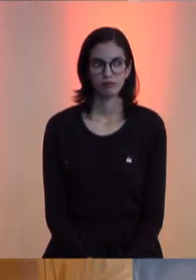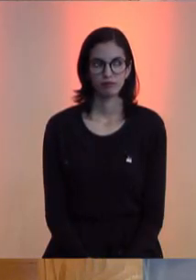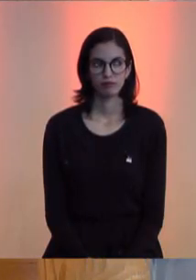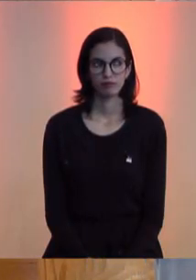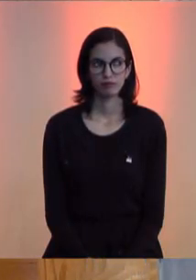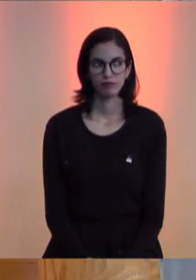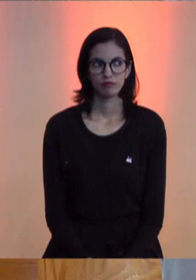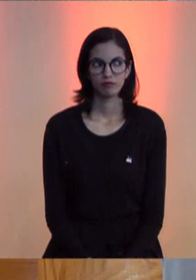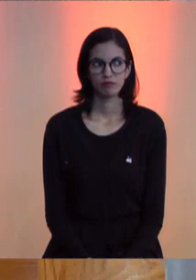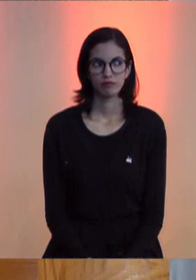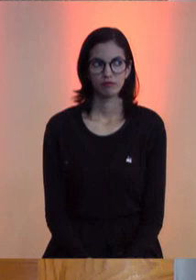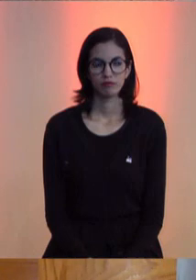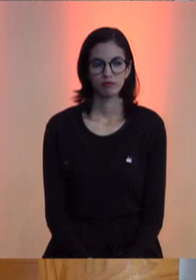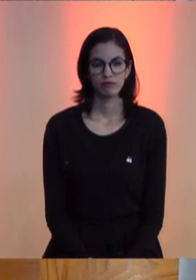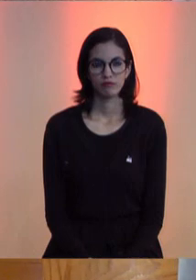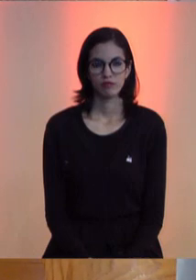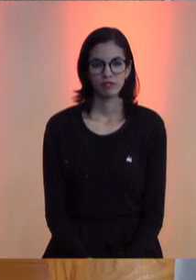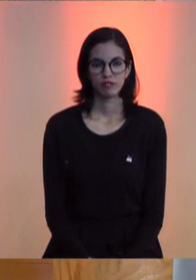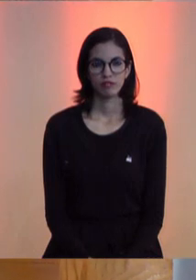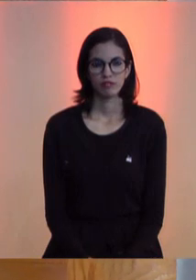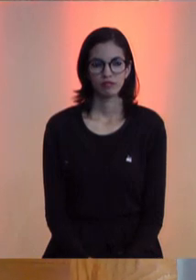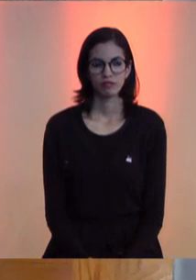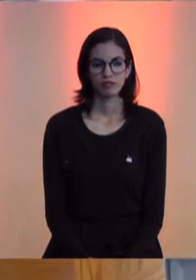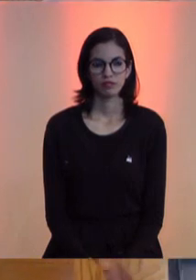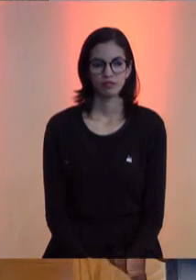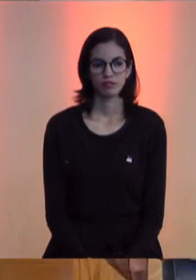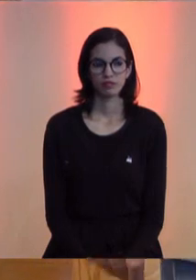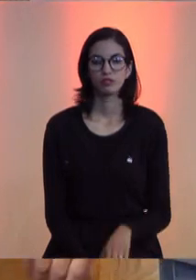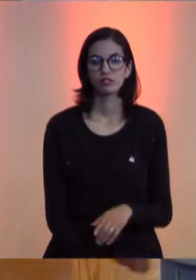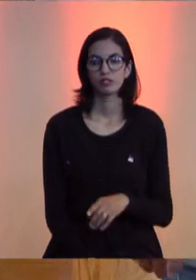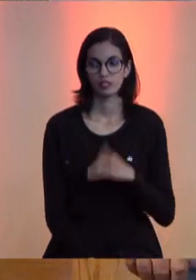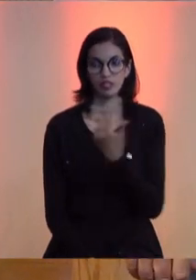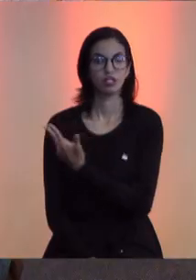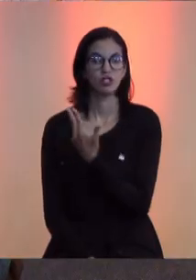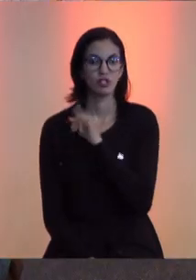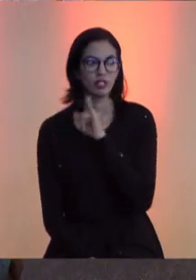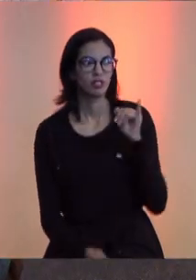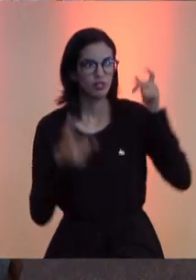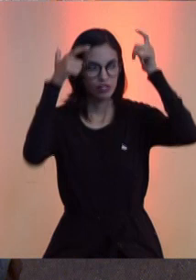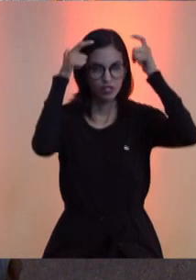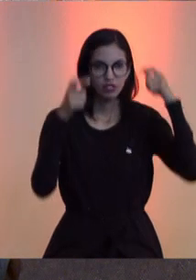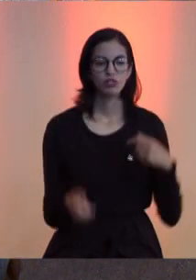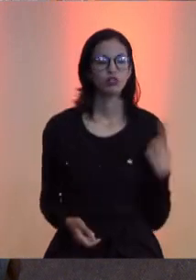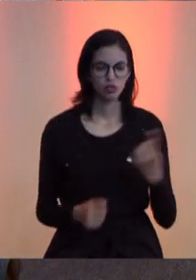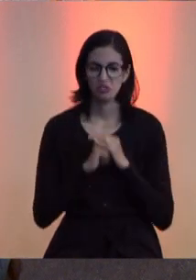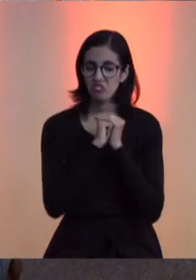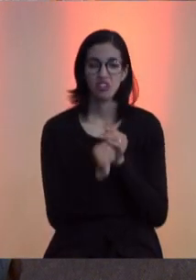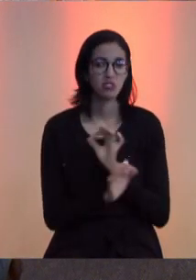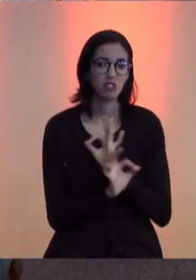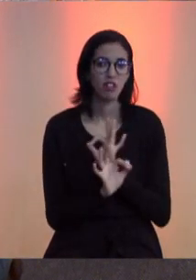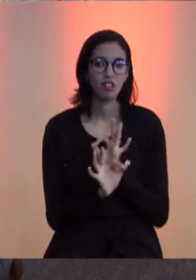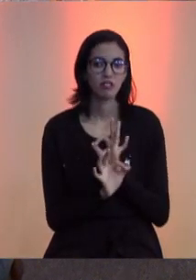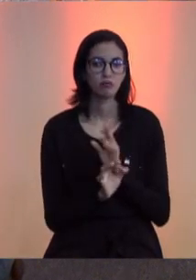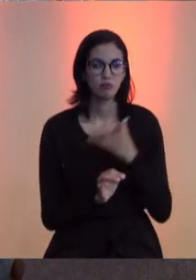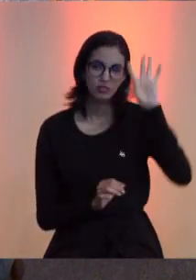a Nabucodonosor, ni vamos a orar porque sabemos lo que Dios quiere de nosotros. And they surprised the king. They said, we know our